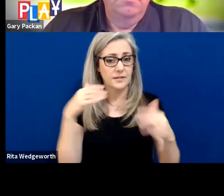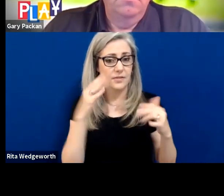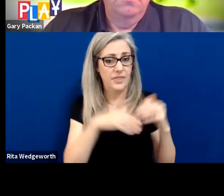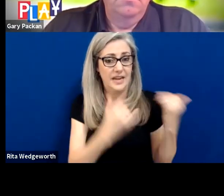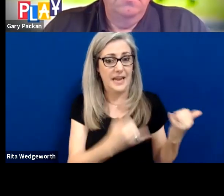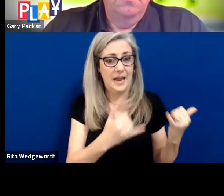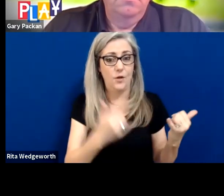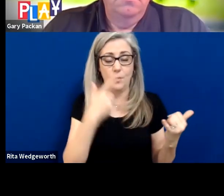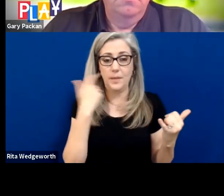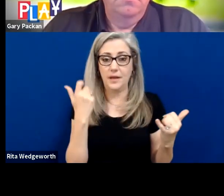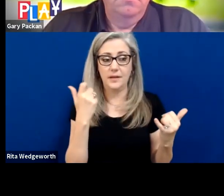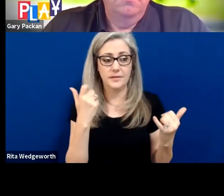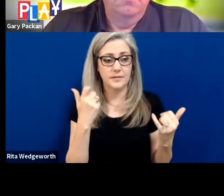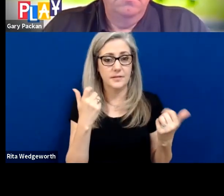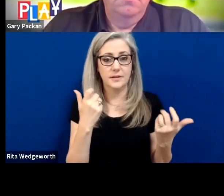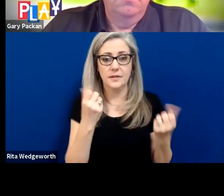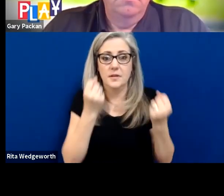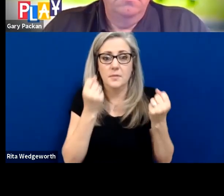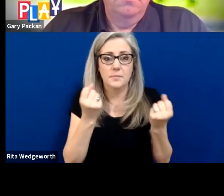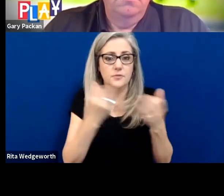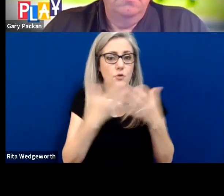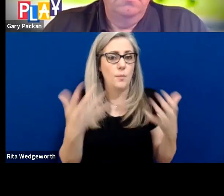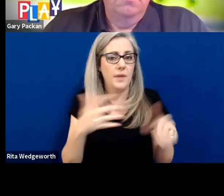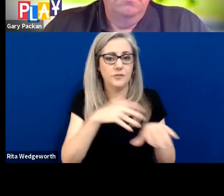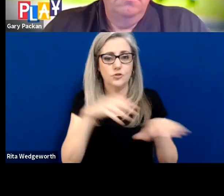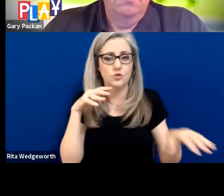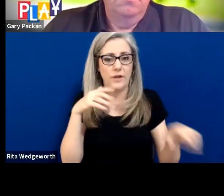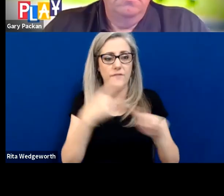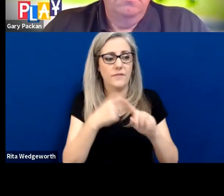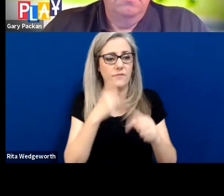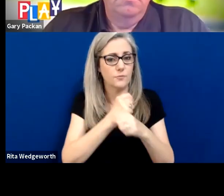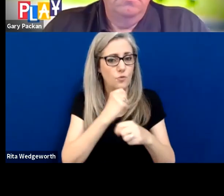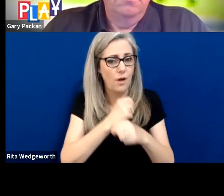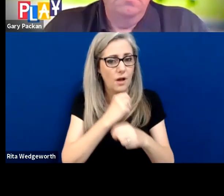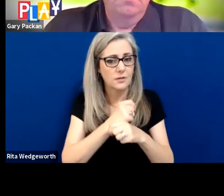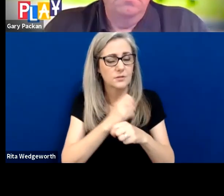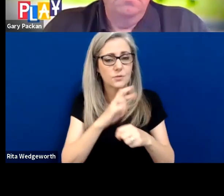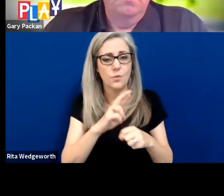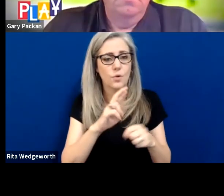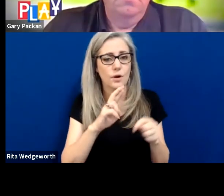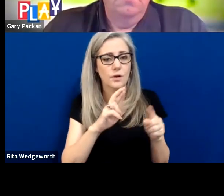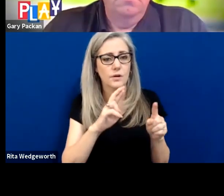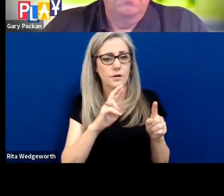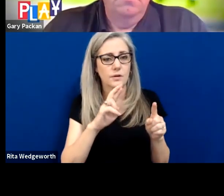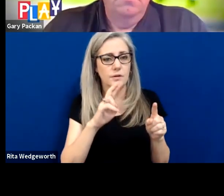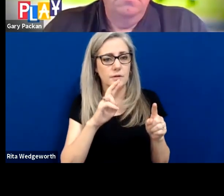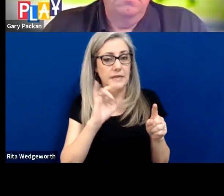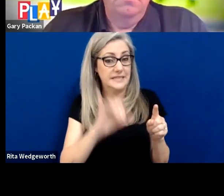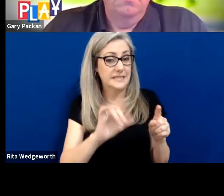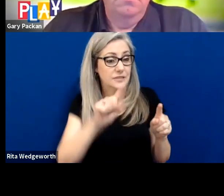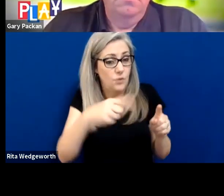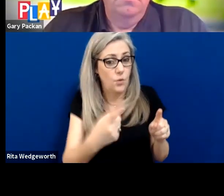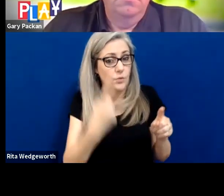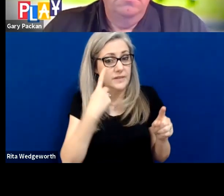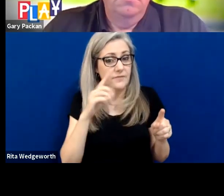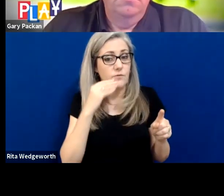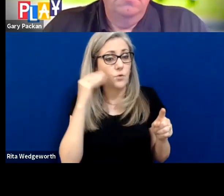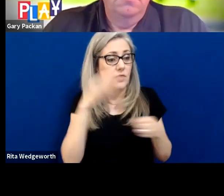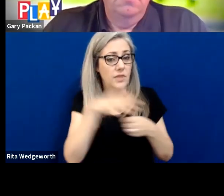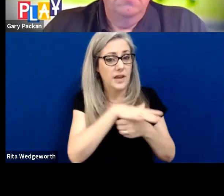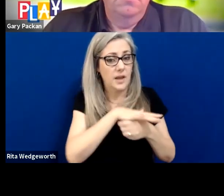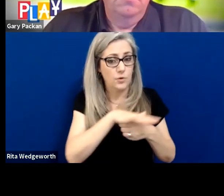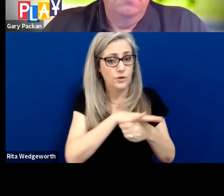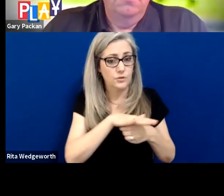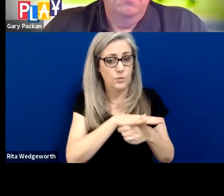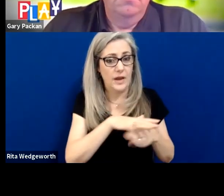much traffic from the trucks and other things. Is this going to be almost just strictly for the neighborhoods around